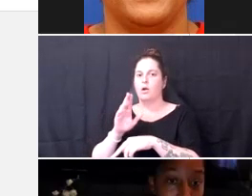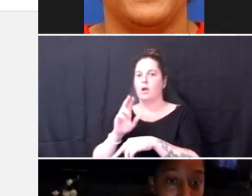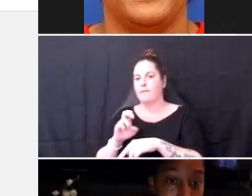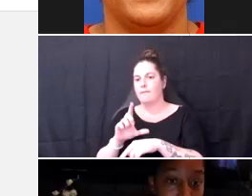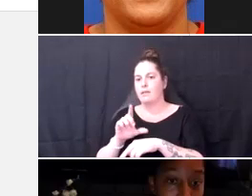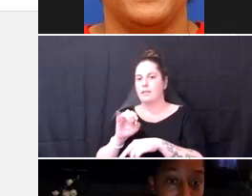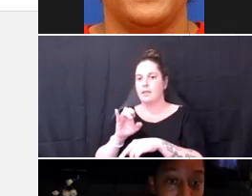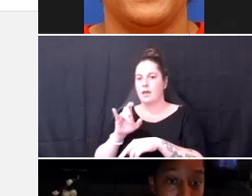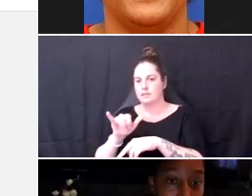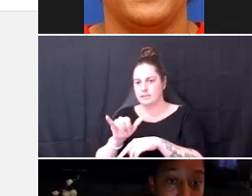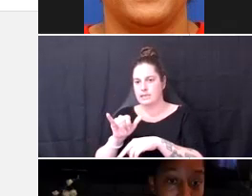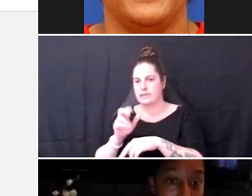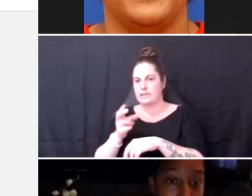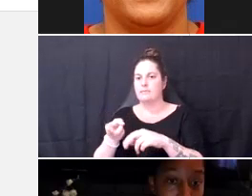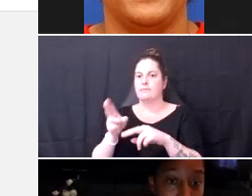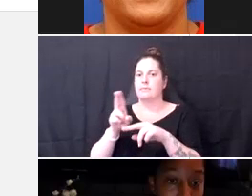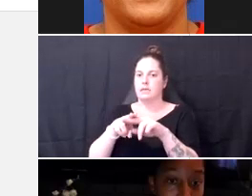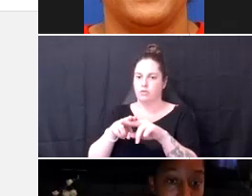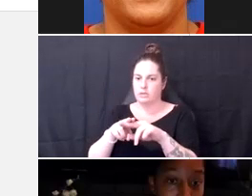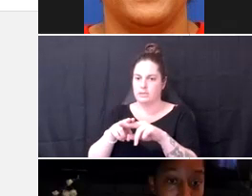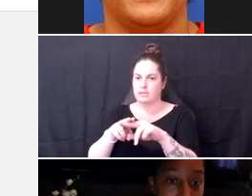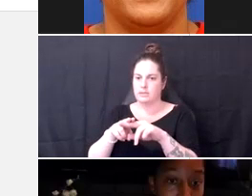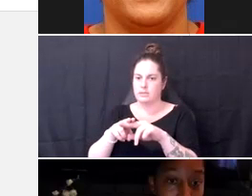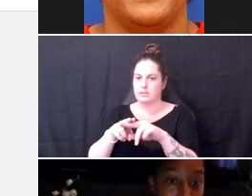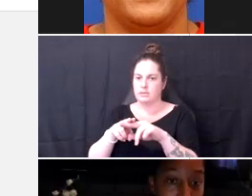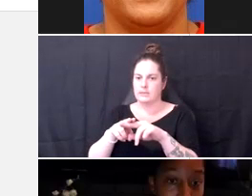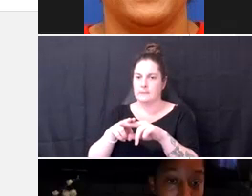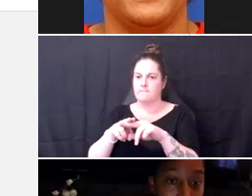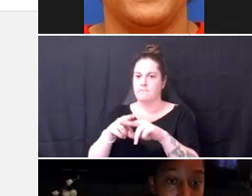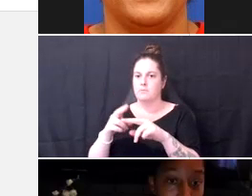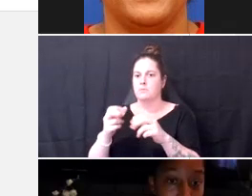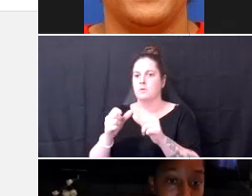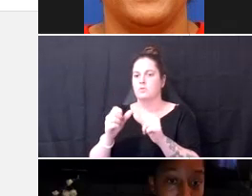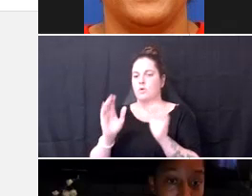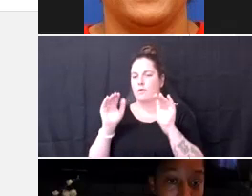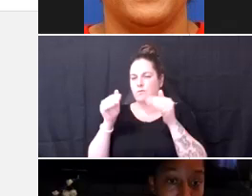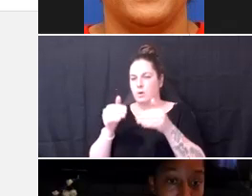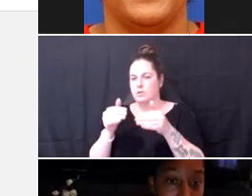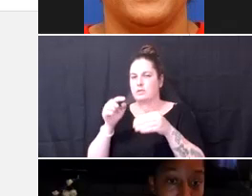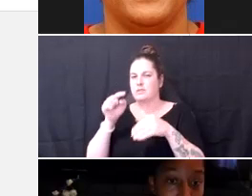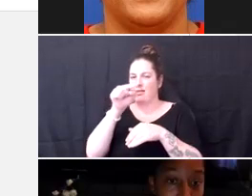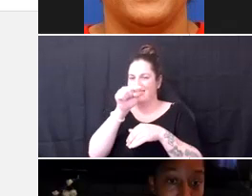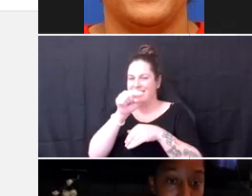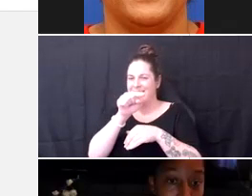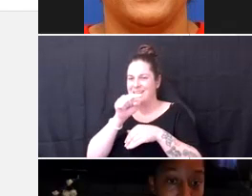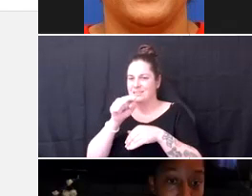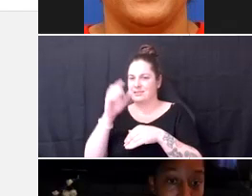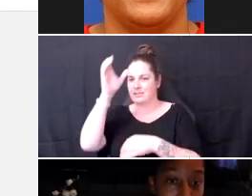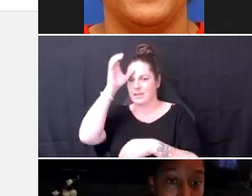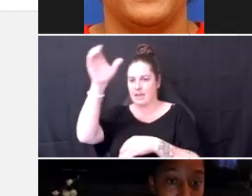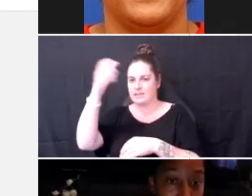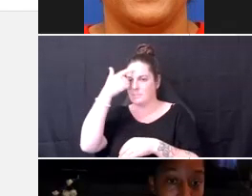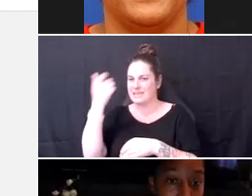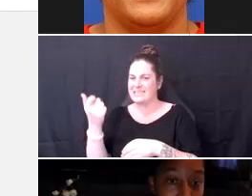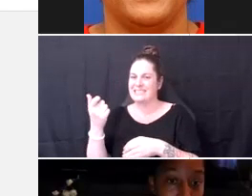be focusing on constant acceleration because it's a much easier lift, if you will, in terms